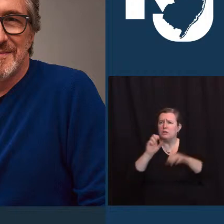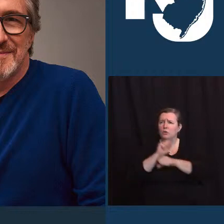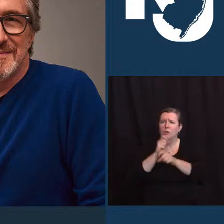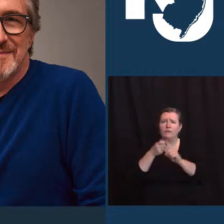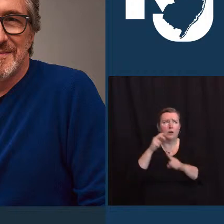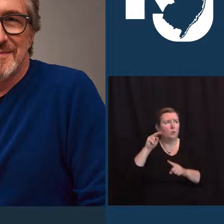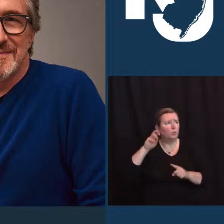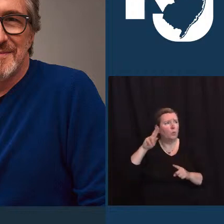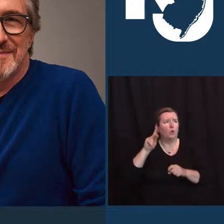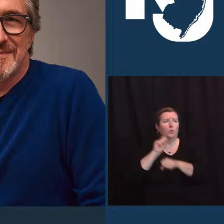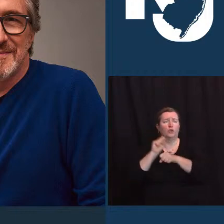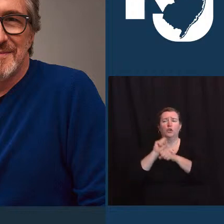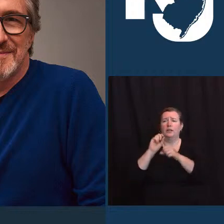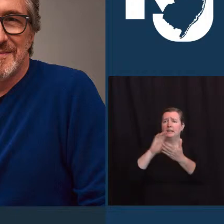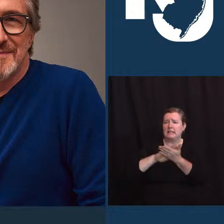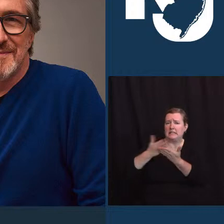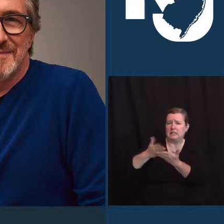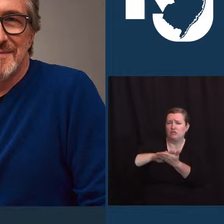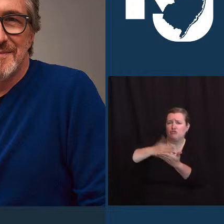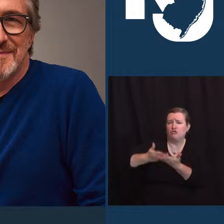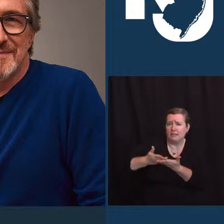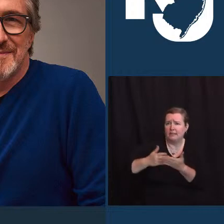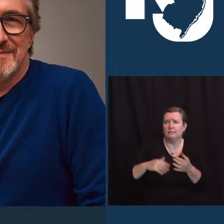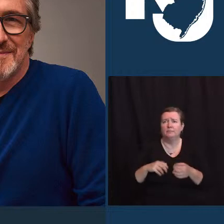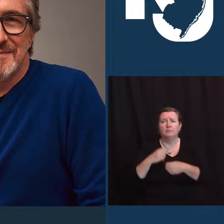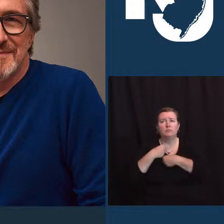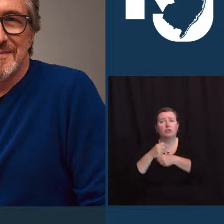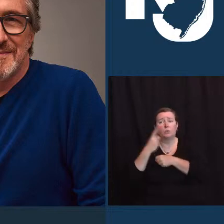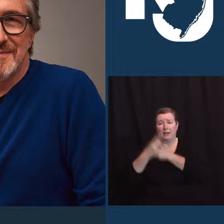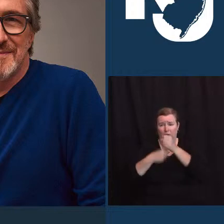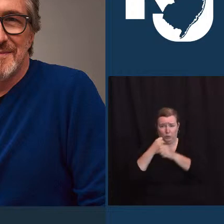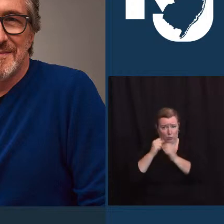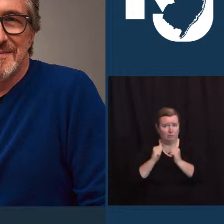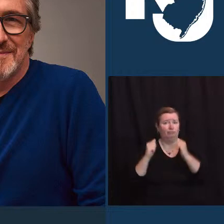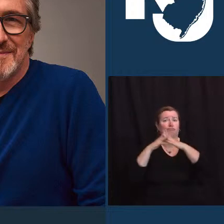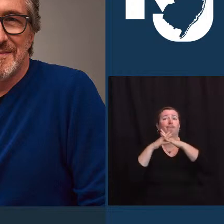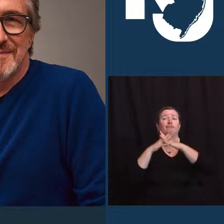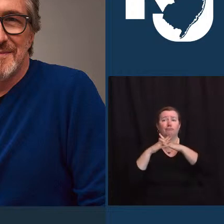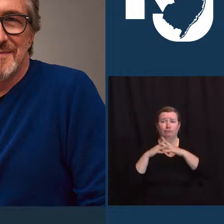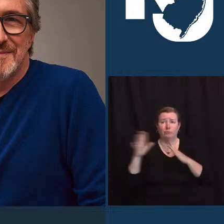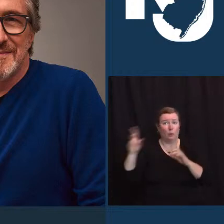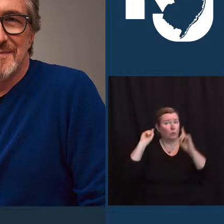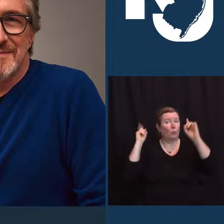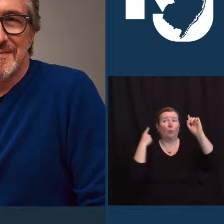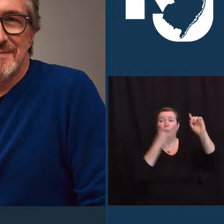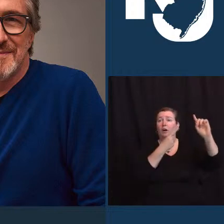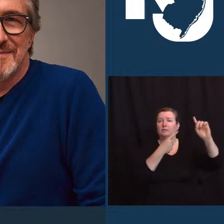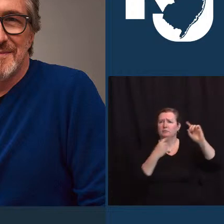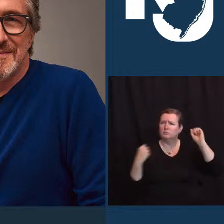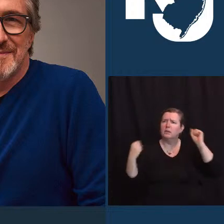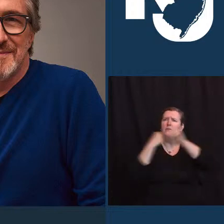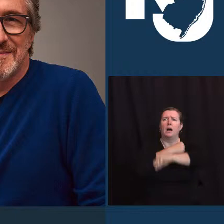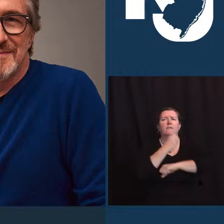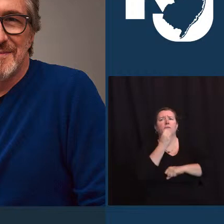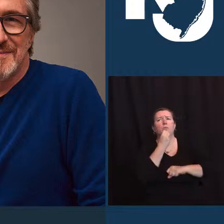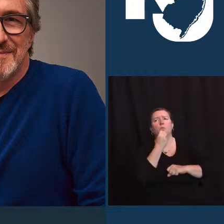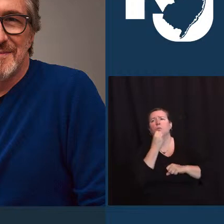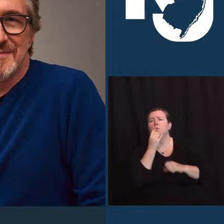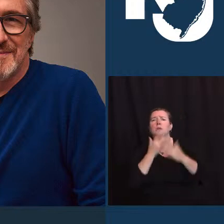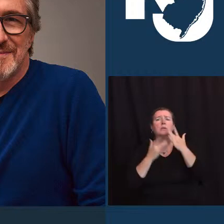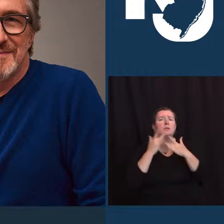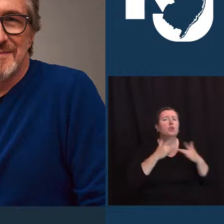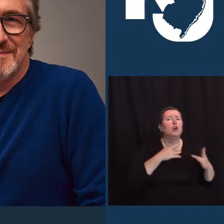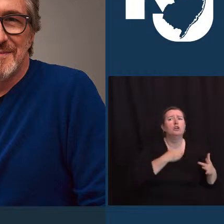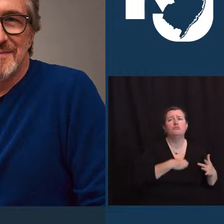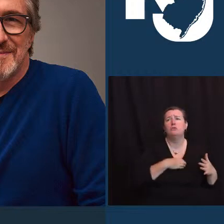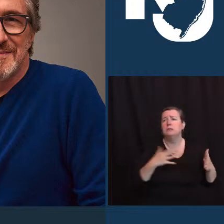Working Kitchens, which was created just a year ago with the expressed mission of fighting food insecurity in the brick city caused